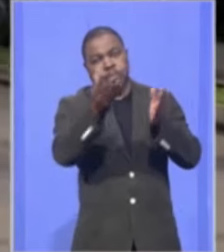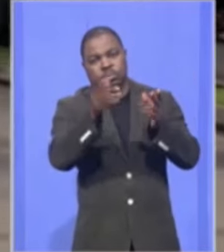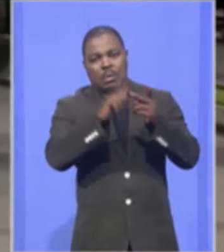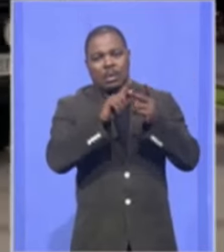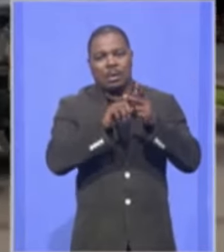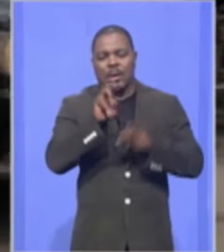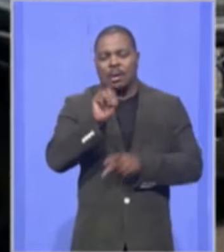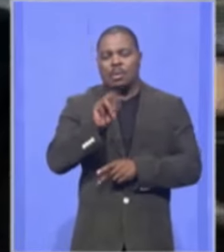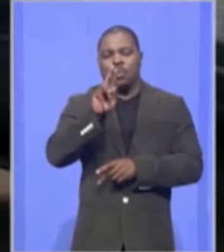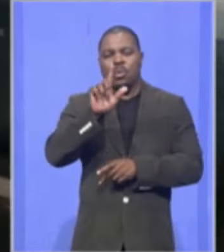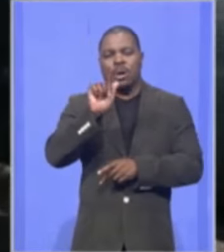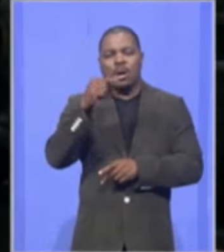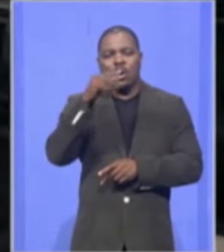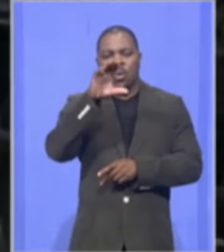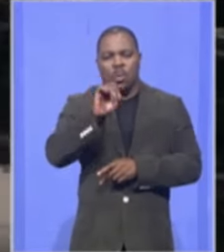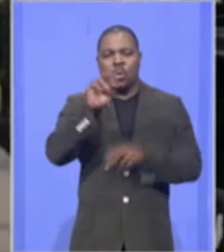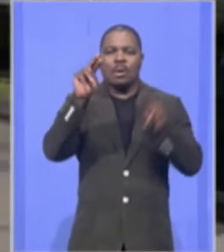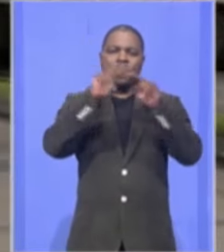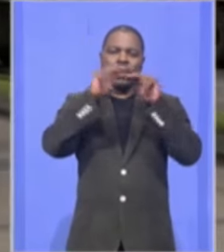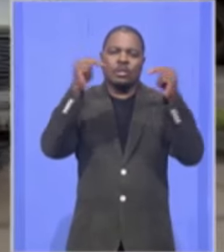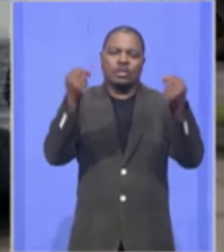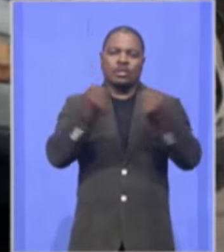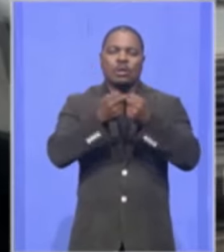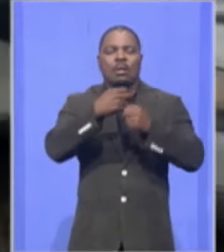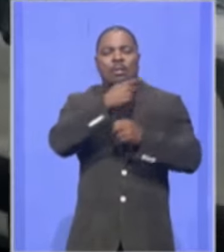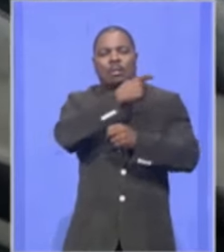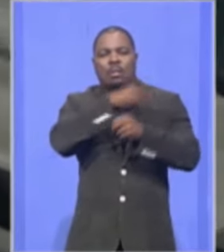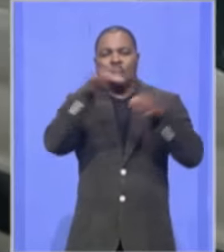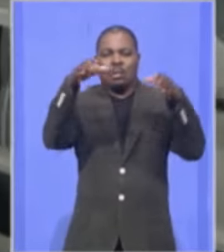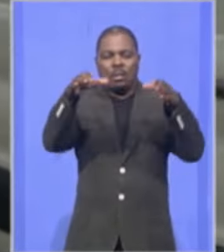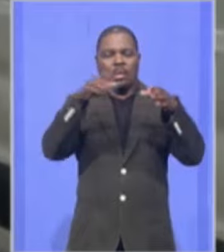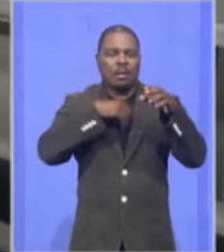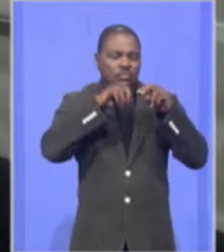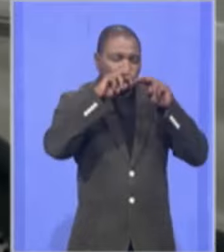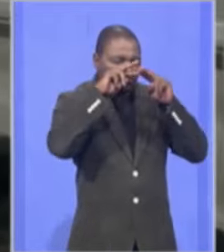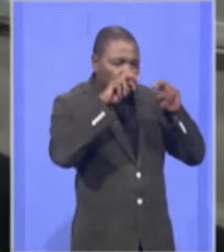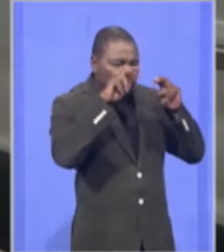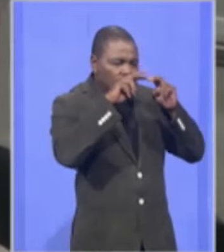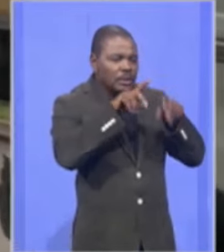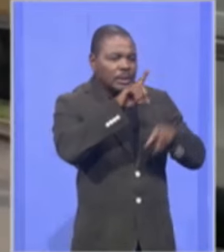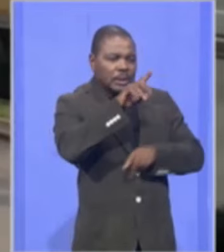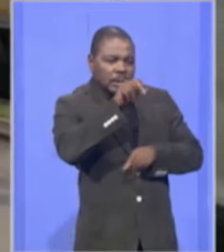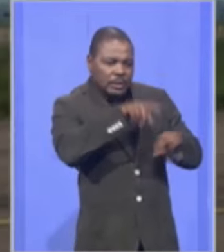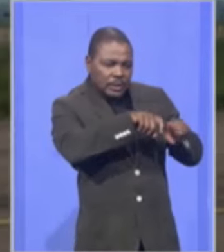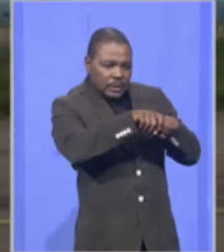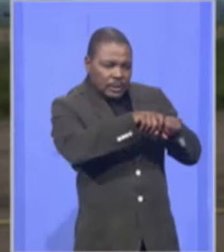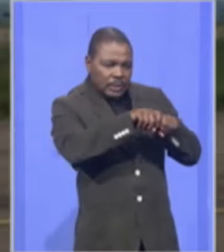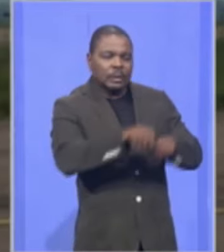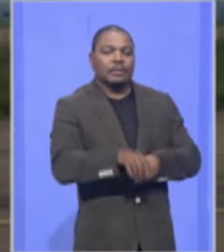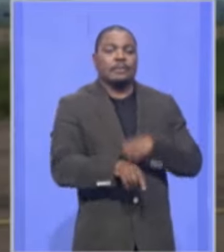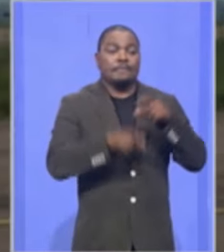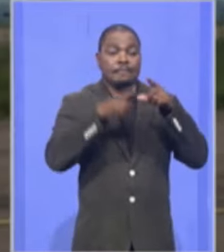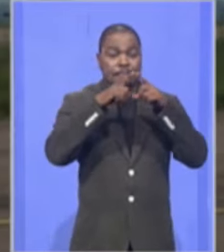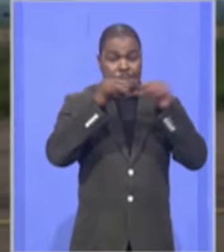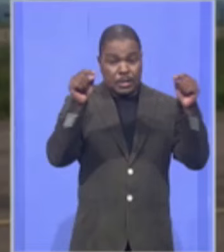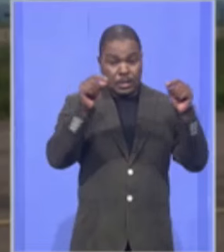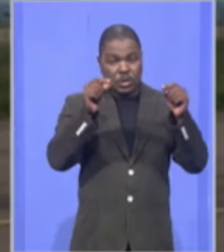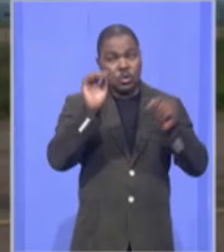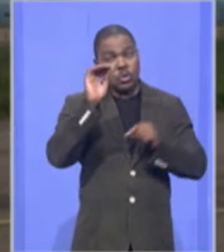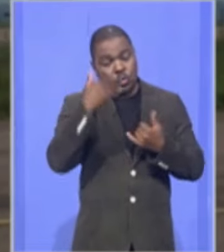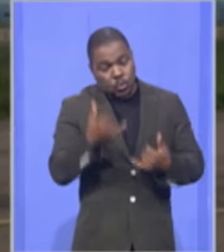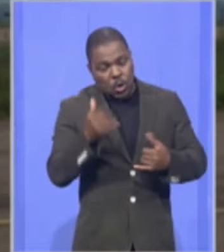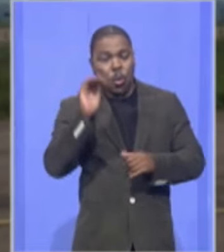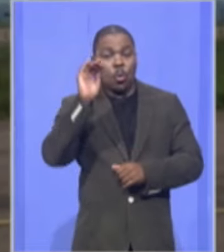jwa Mulago National Referral go dira diteko tsa morago ga leso. Fa diteko di sena go konosediwa gompieno kgotsa ka